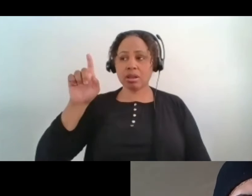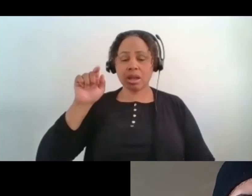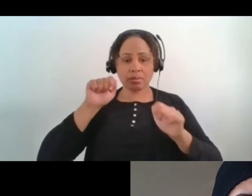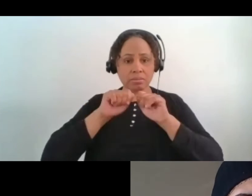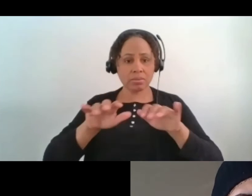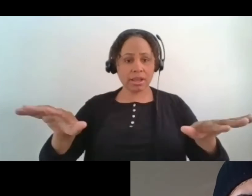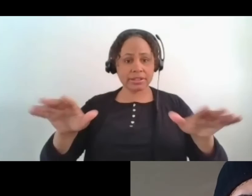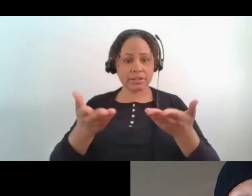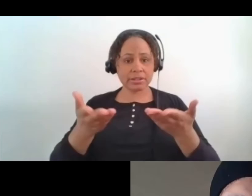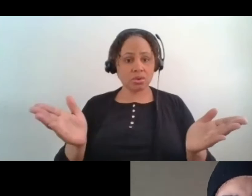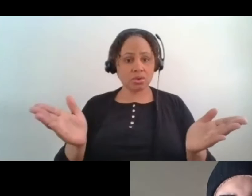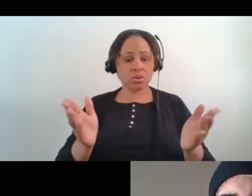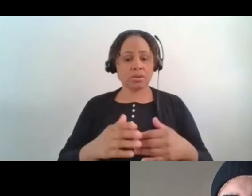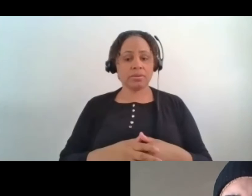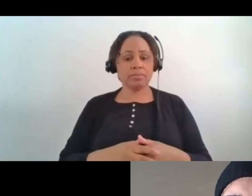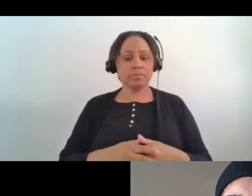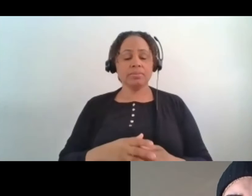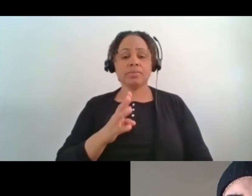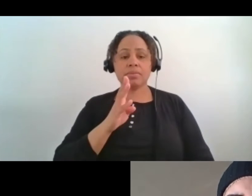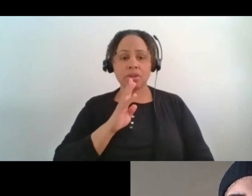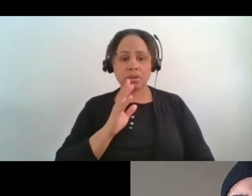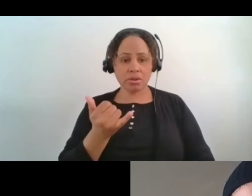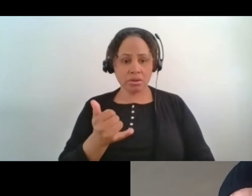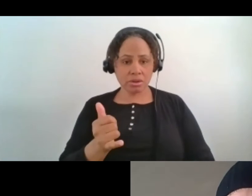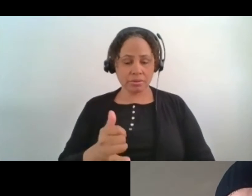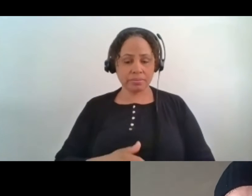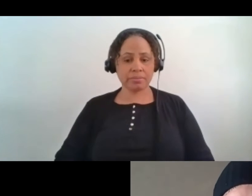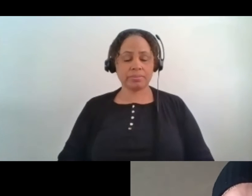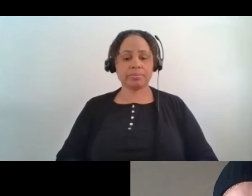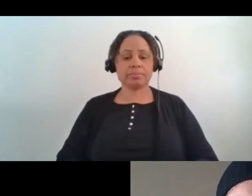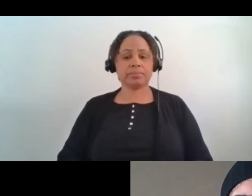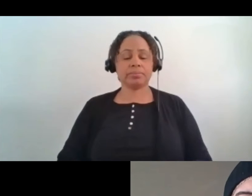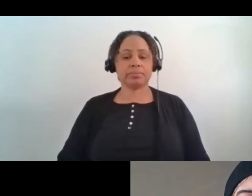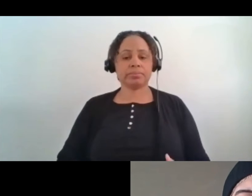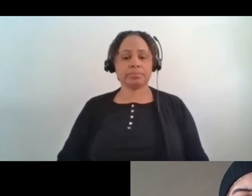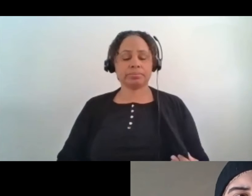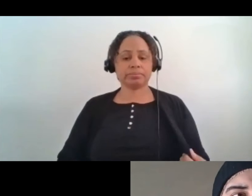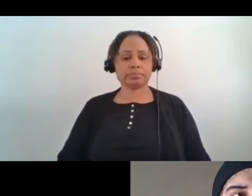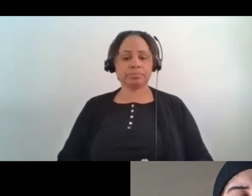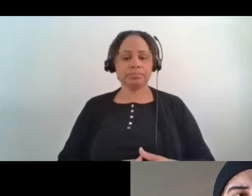Bismillah ar-Rahman ar-Rahim, wa salatu wa salamu ala rasulil amin wa ala alihi wa sahbihi ajma'in.